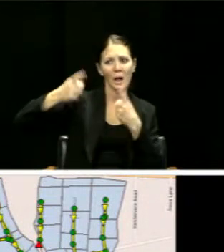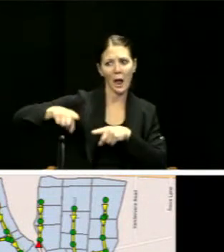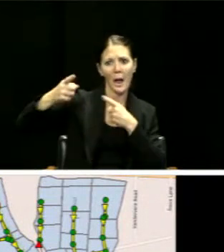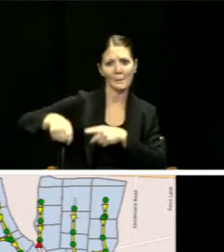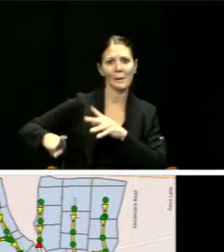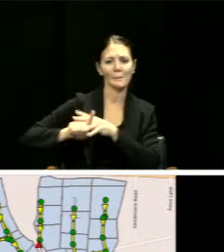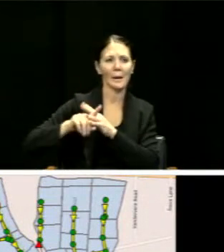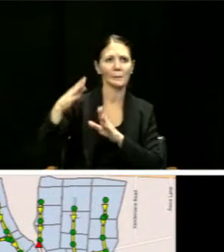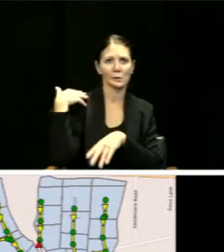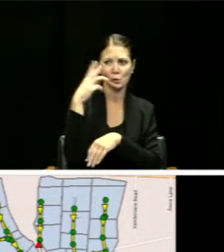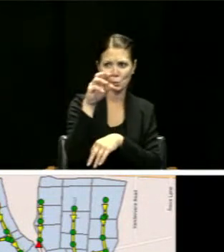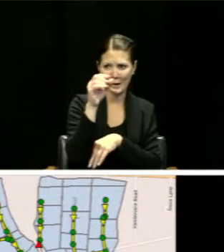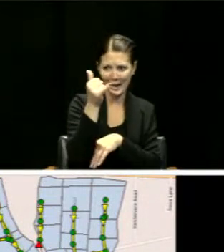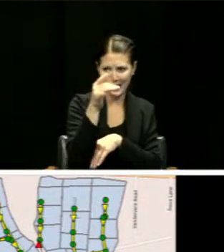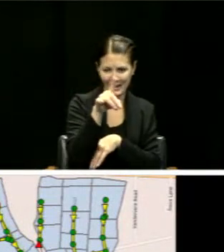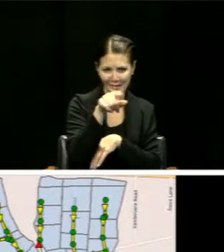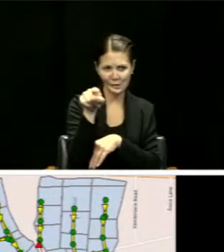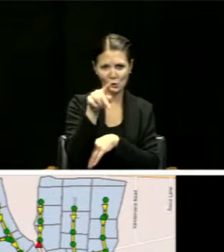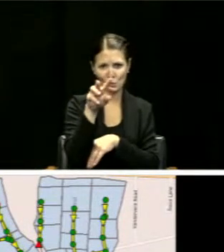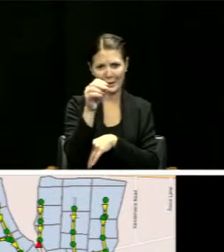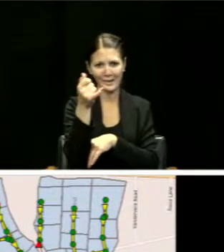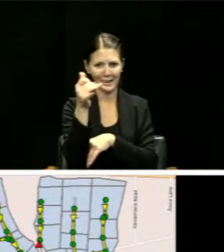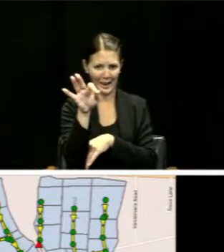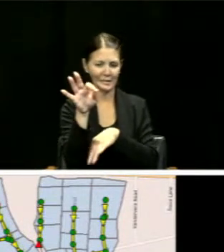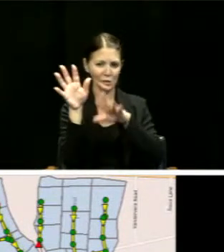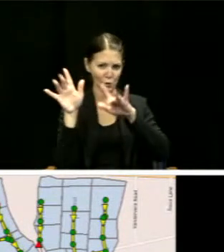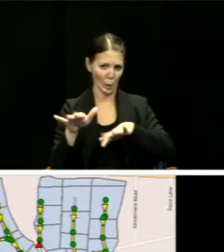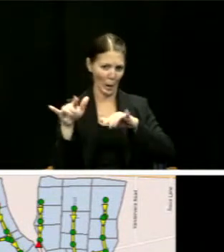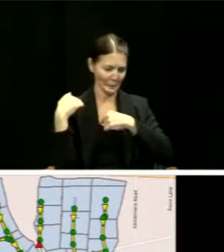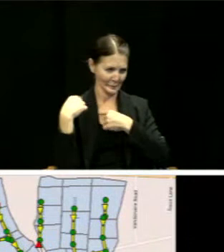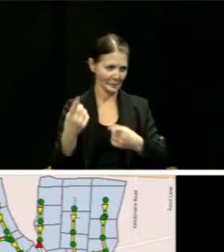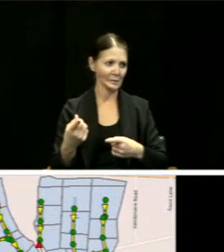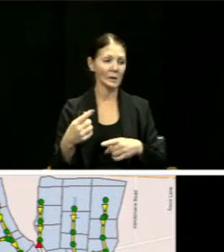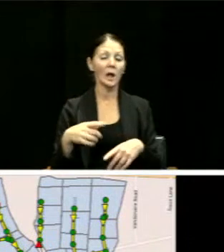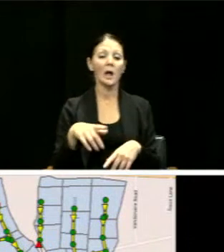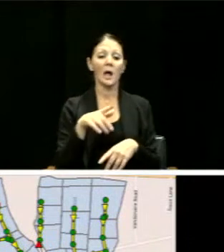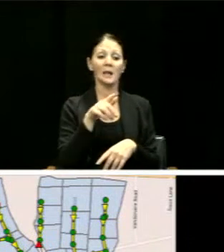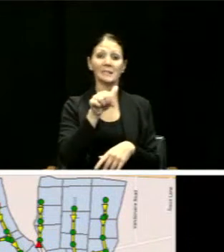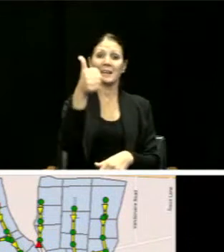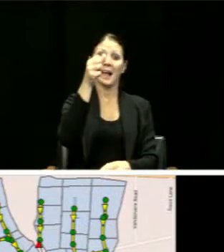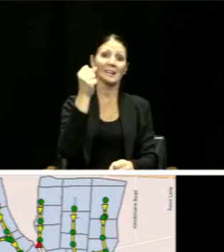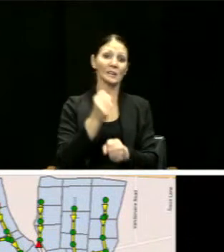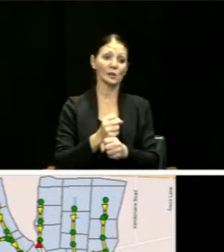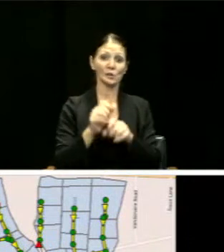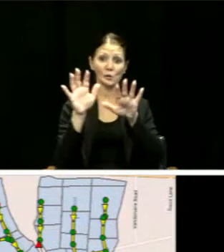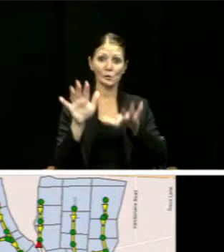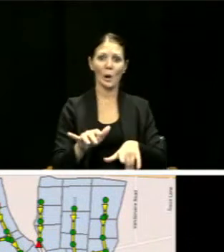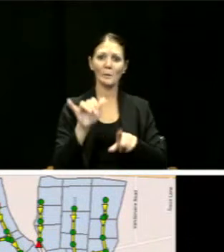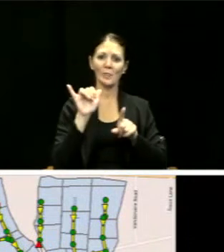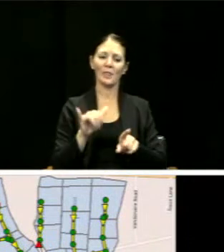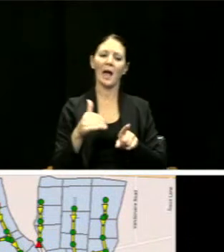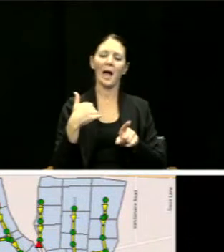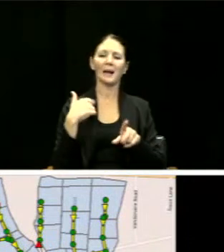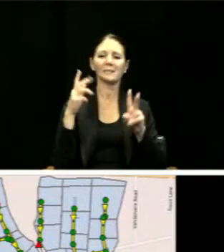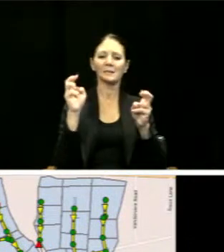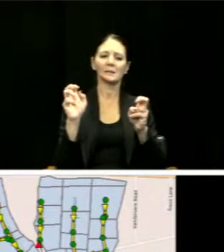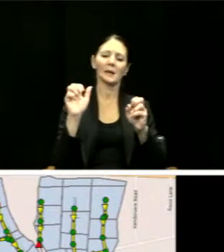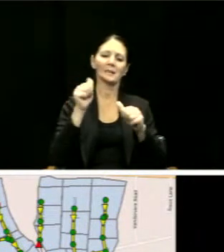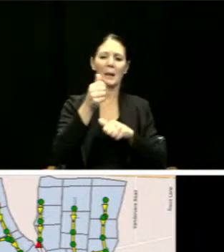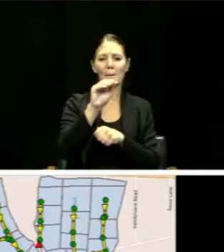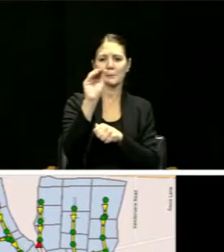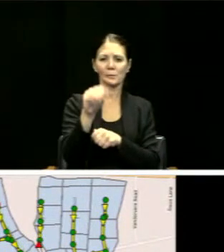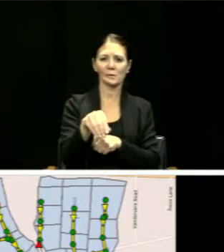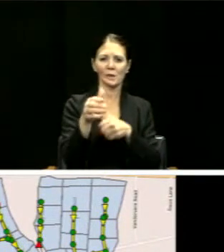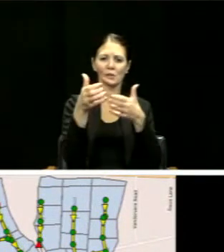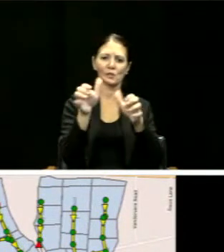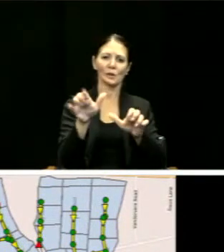the 2018, 2019 storms. And the 10-year storm is actually a storm that has a 10% occurrence